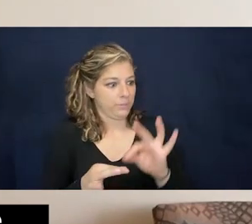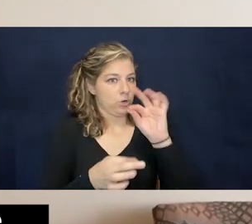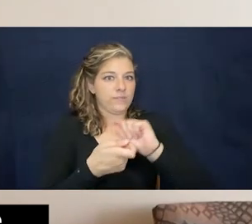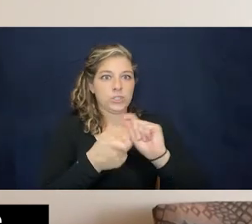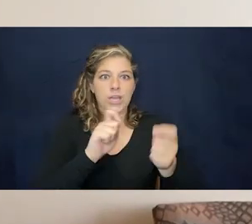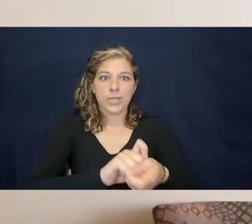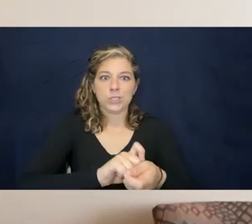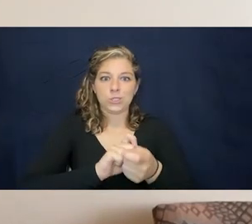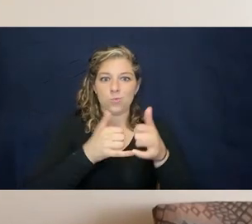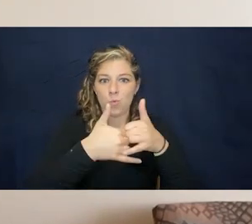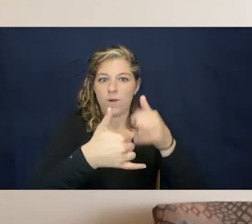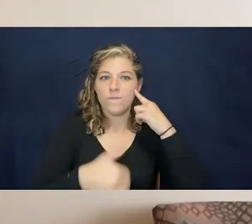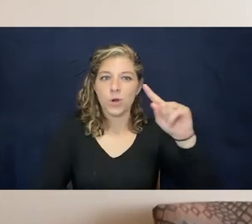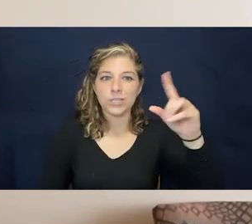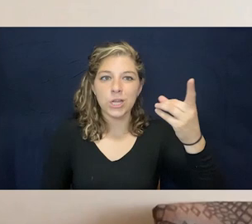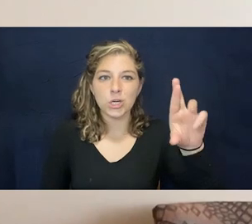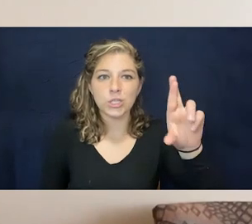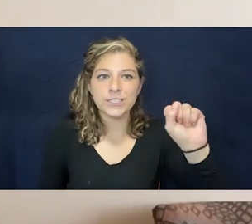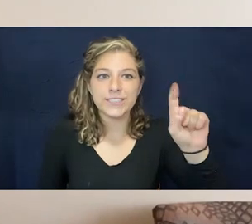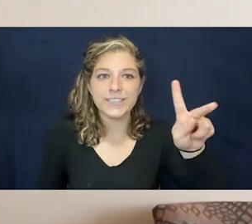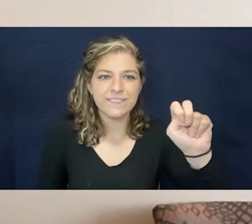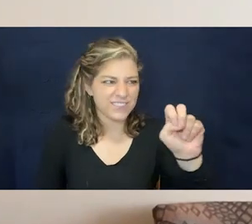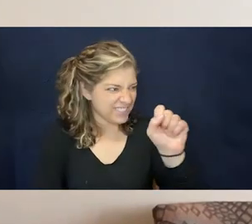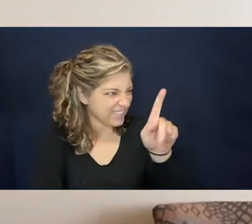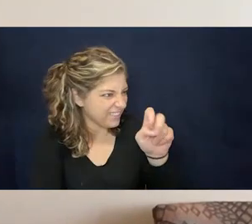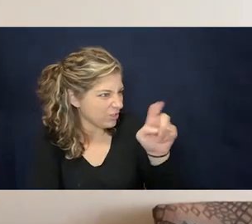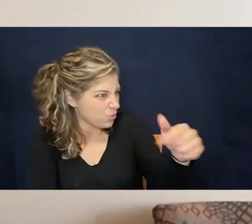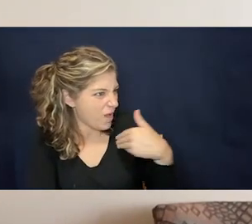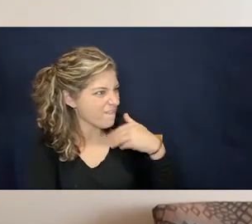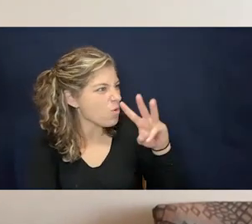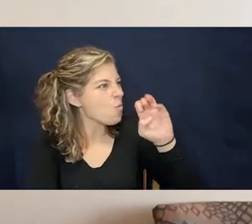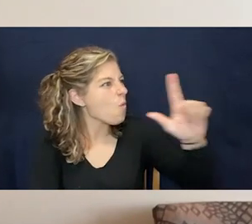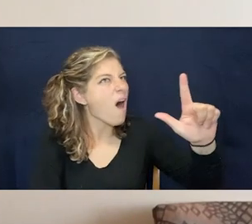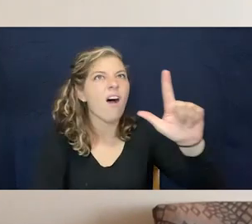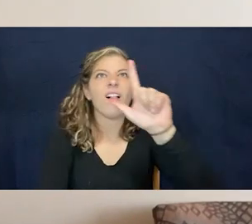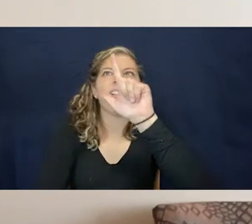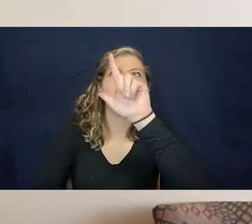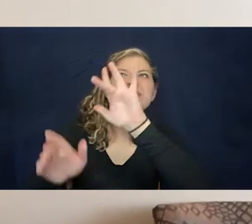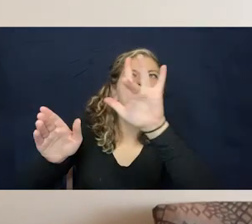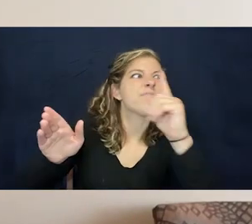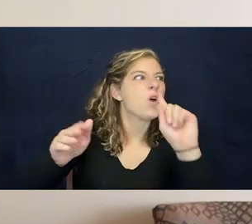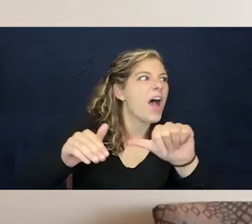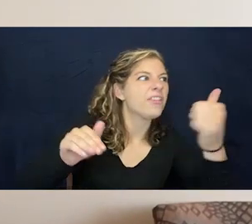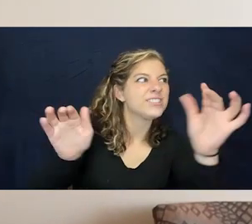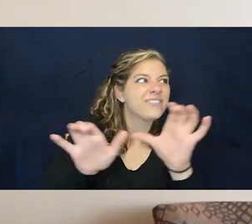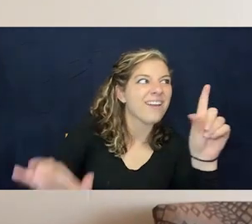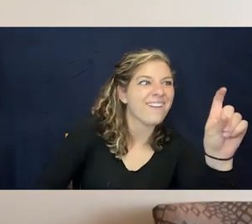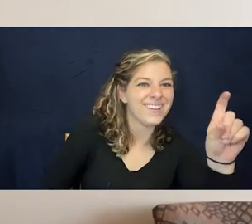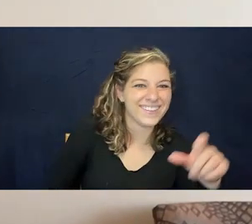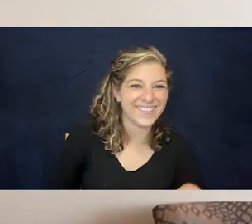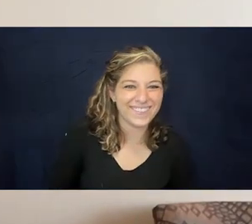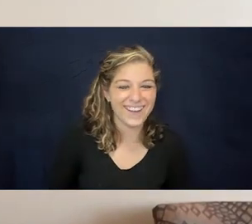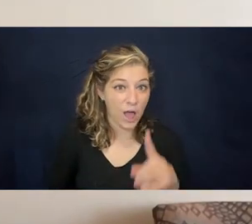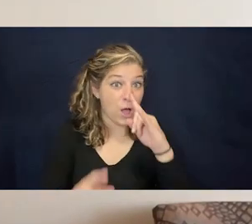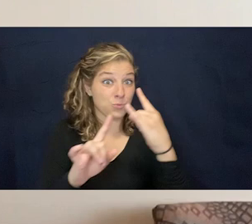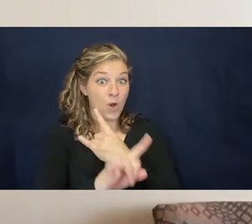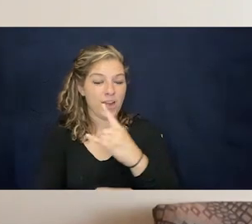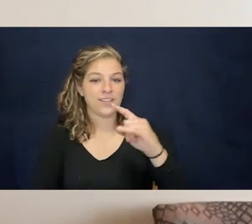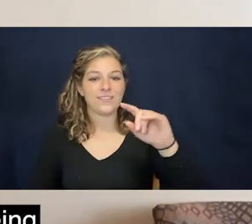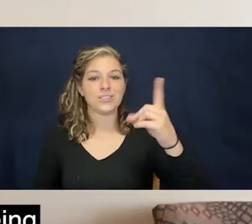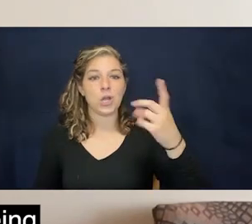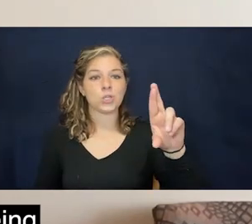Tennessee. Wow, the Spirit of Change Award for Dr. Steve Perlman. Steve, do you even have wall space for another